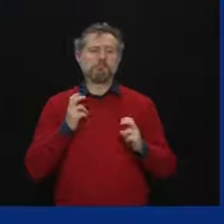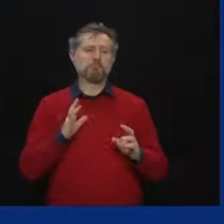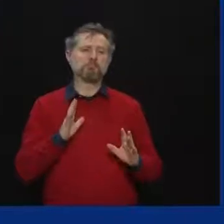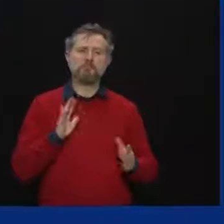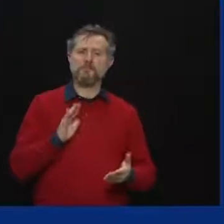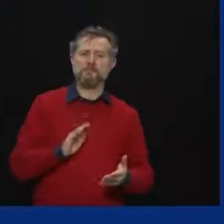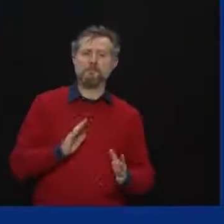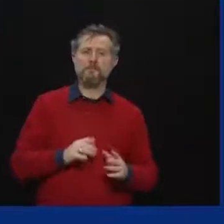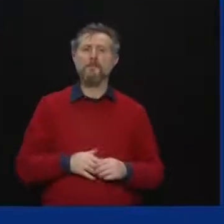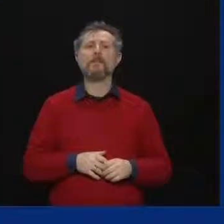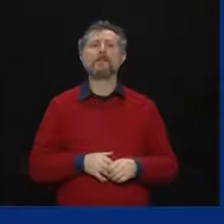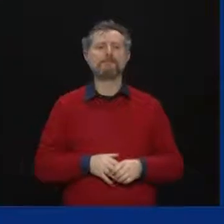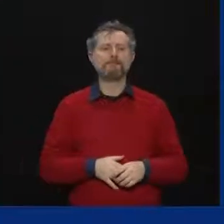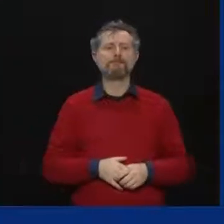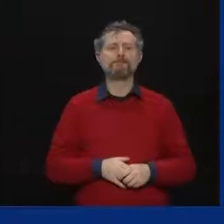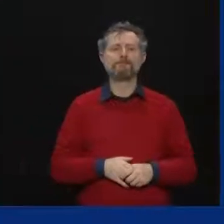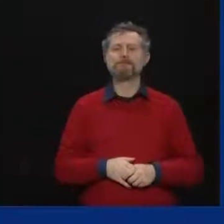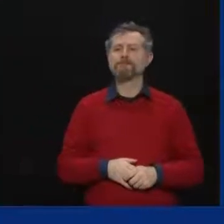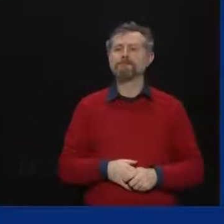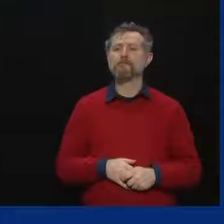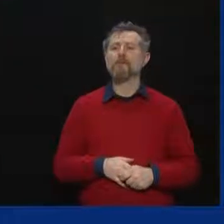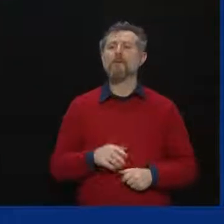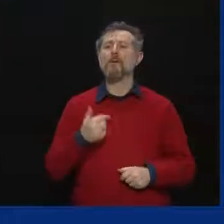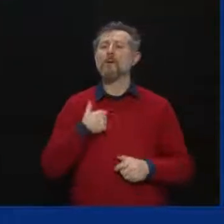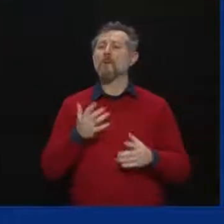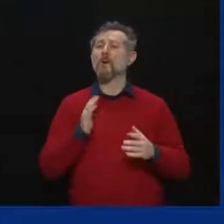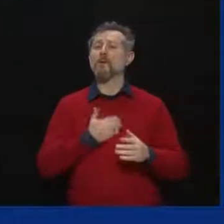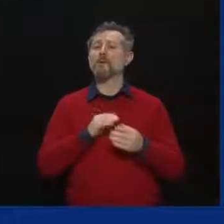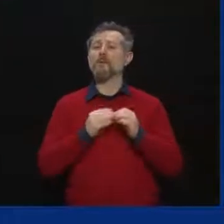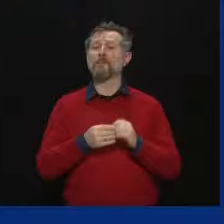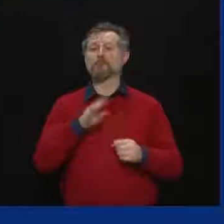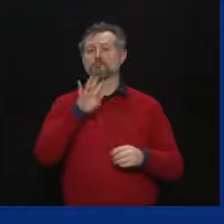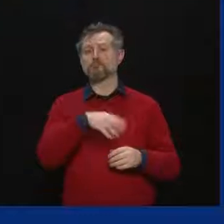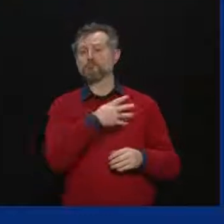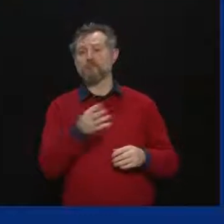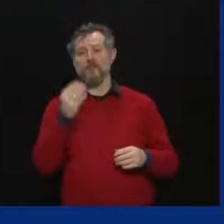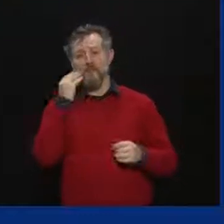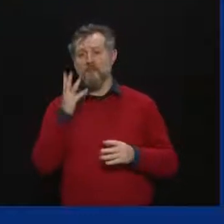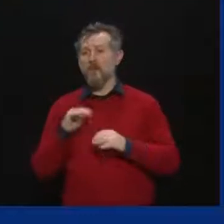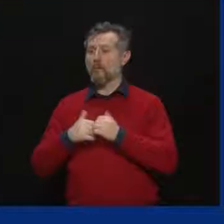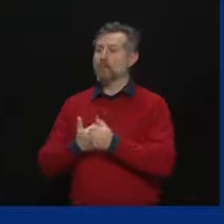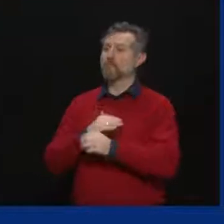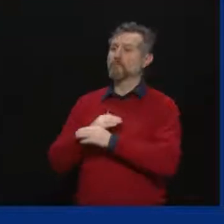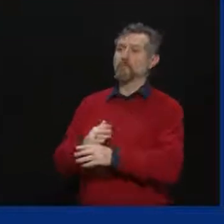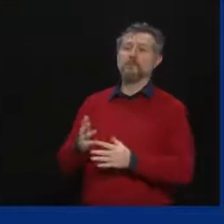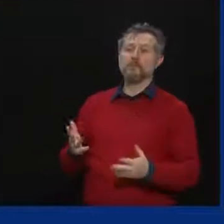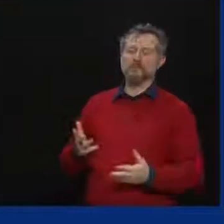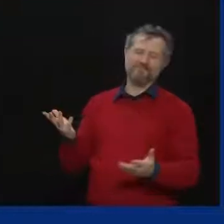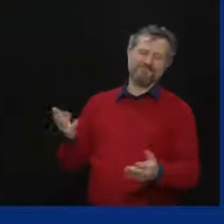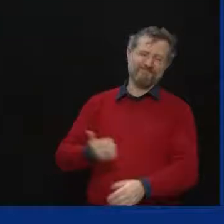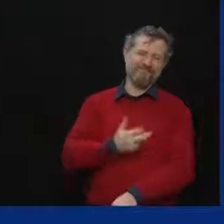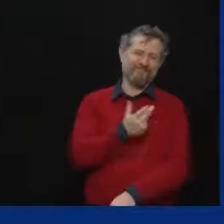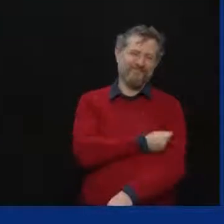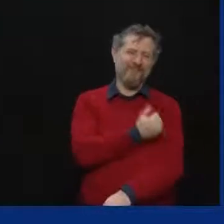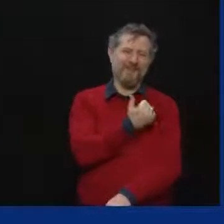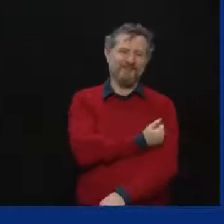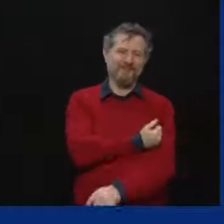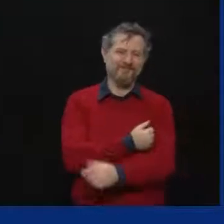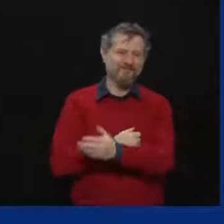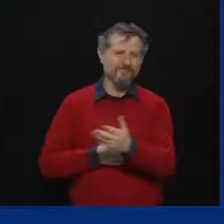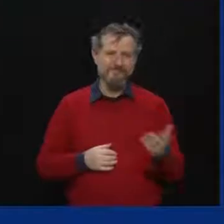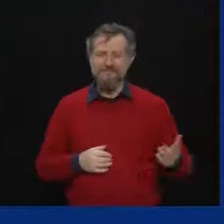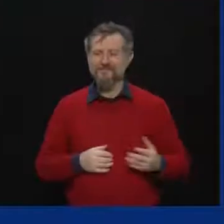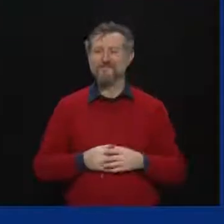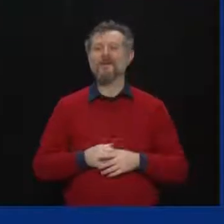fight against here? What do we have to fight with? It's the vaccination. So I'm really, really pleased that we've had over 3